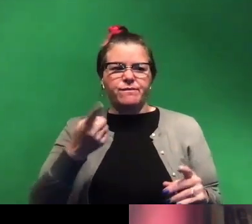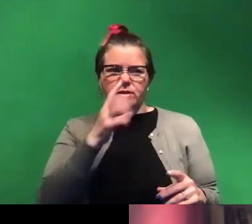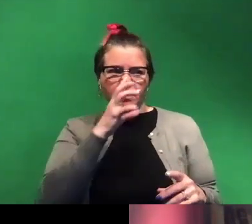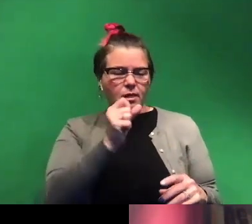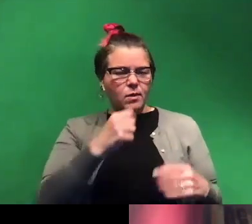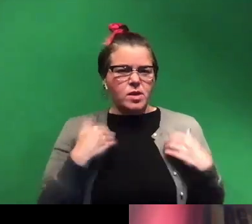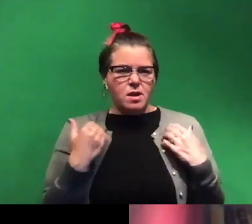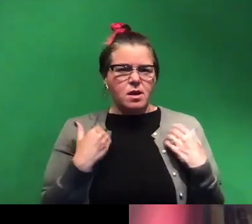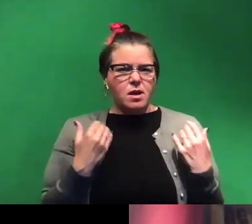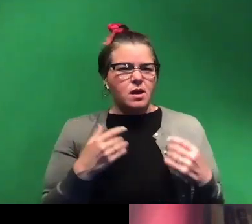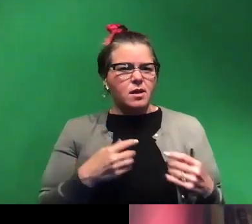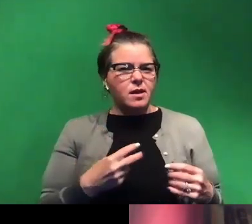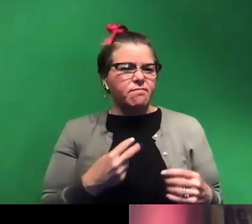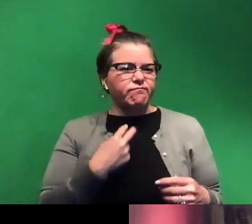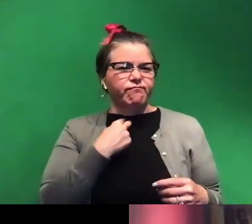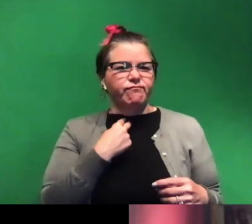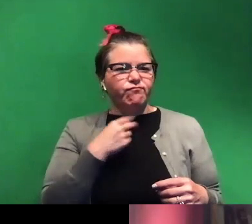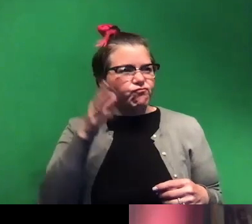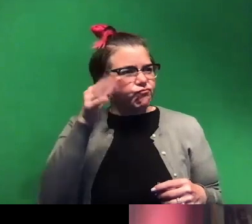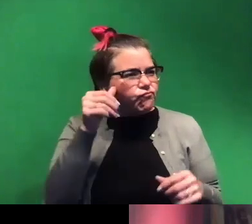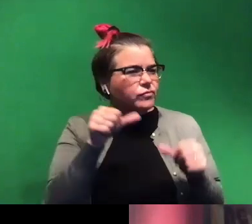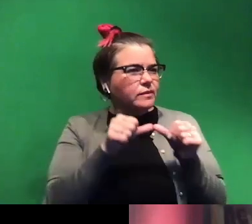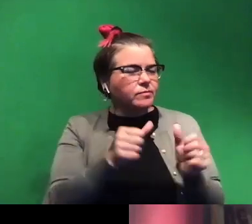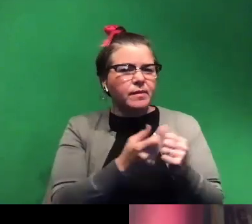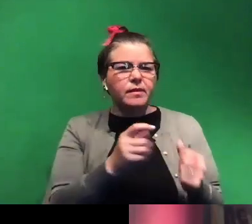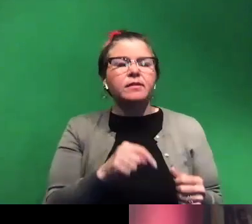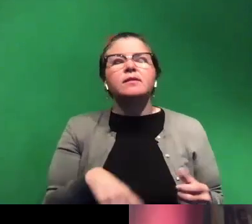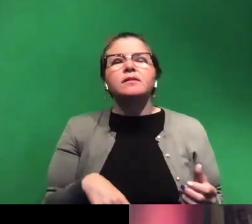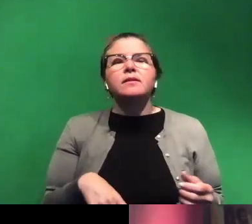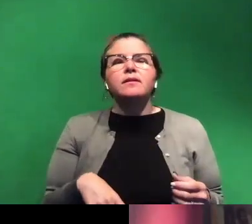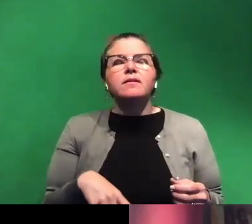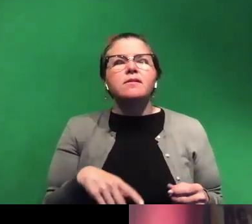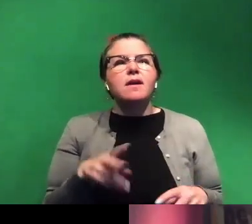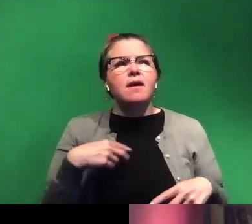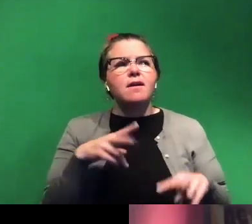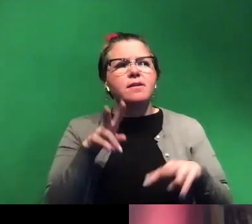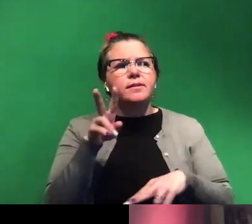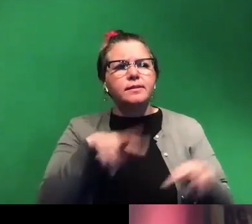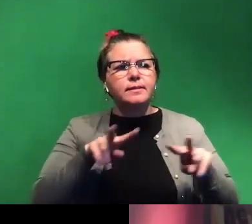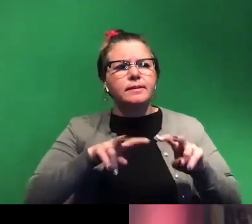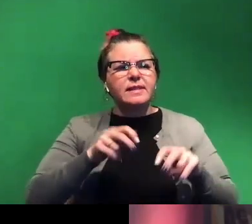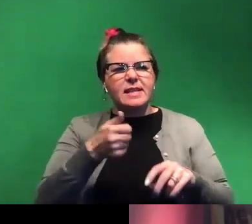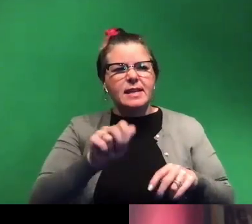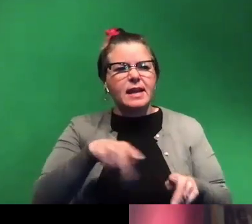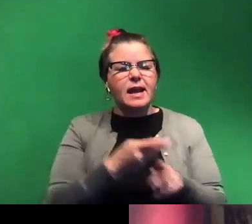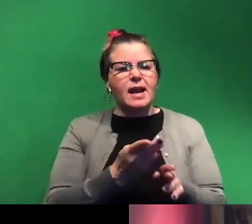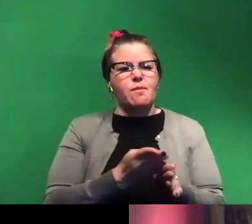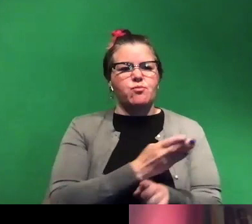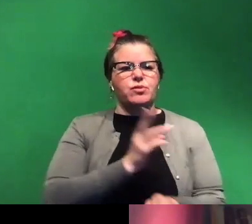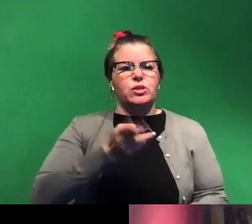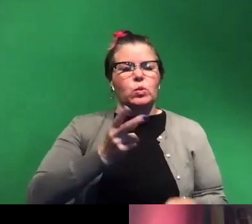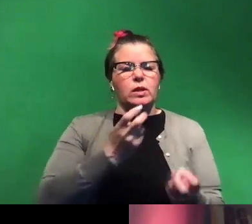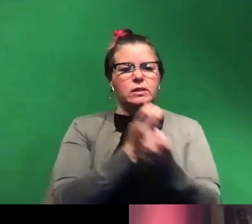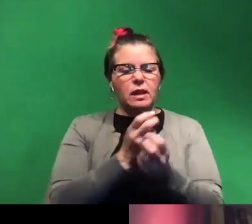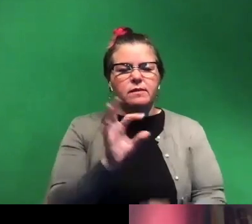and I've just stuck with it. There's just so much to know. To me, like when I look at any kind of prehistoric skeleton or fossil, like all